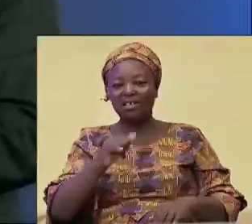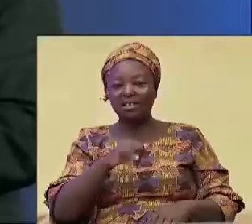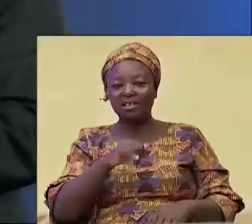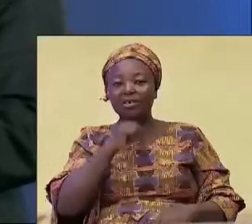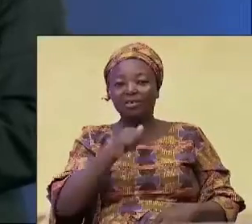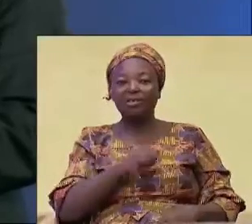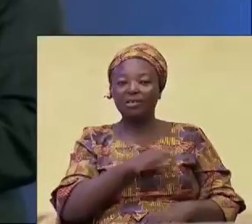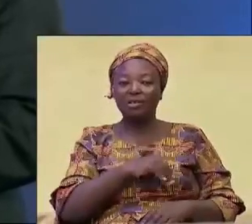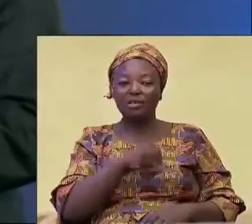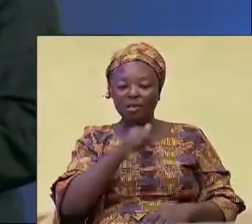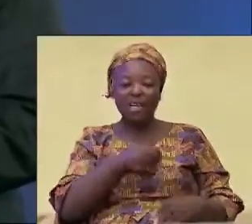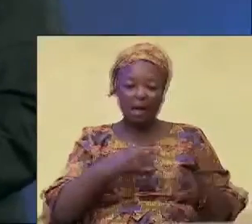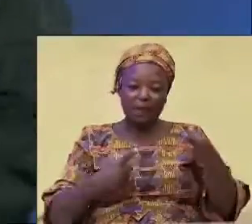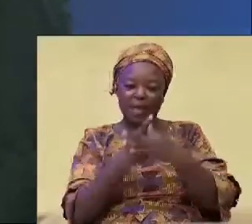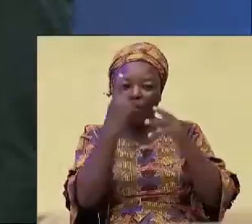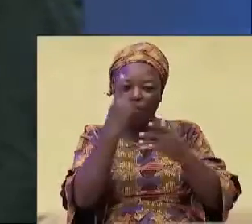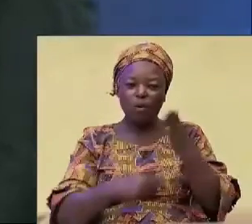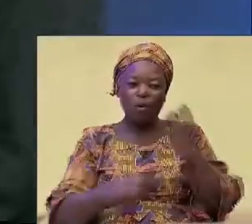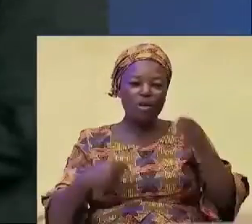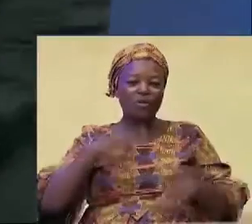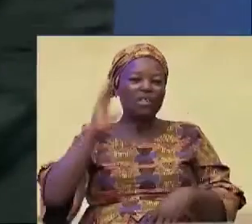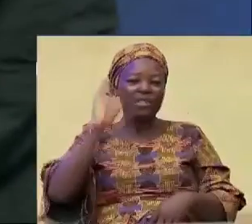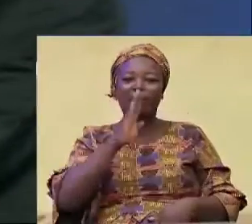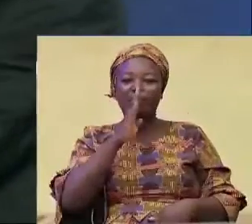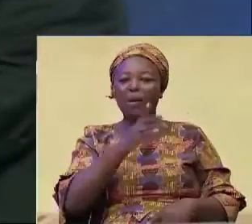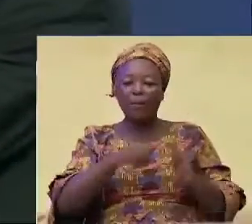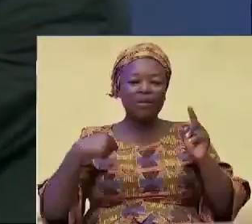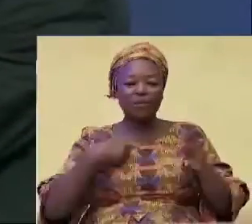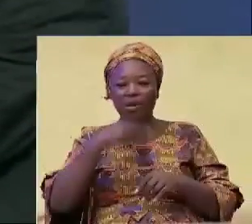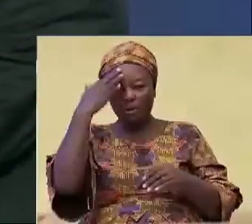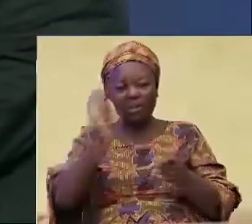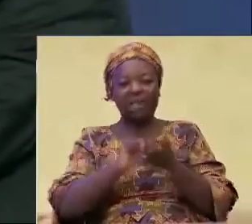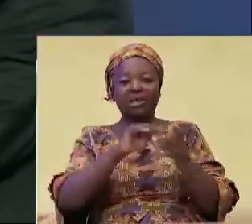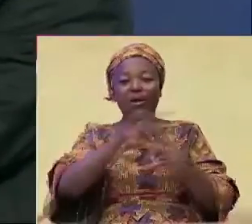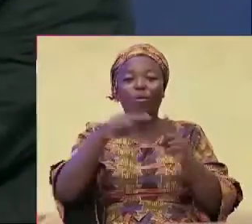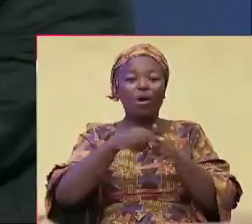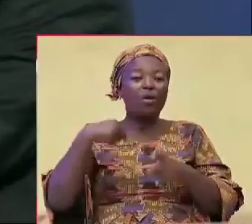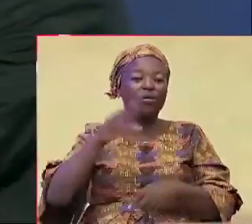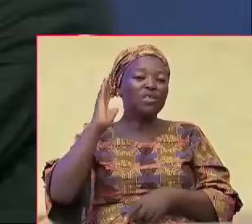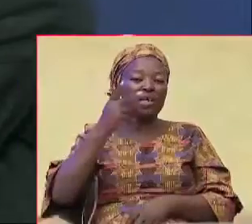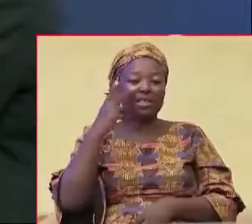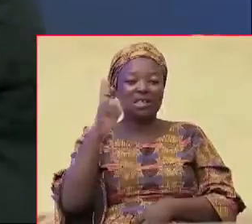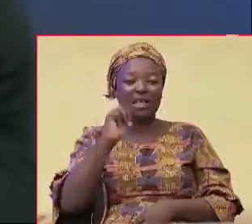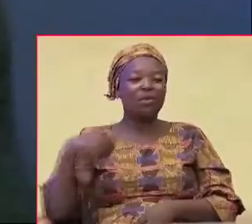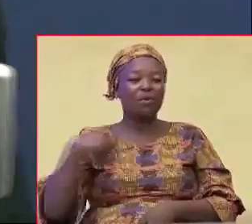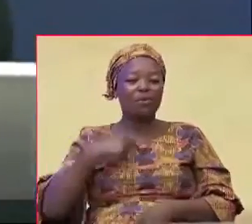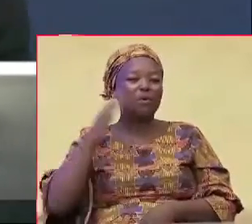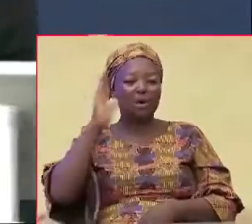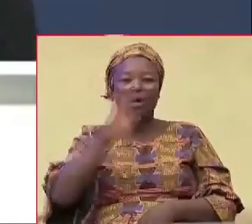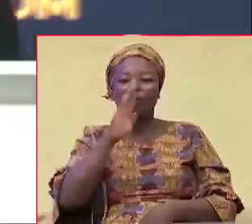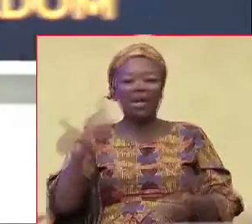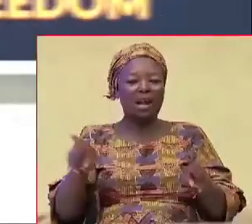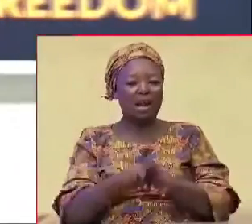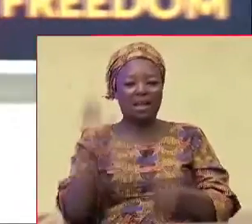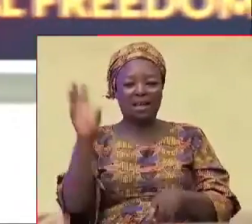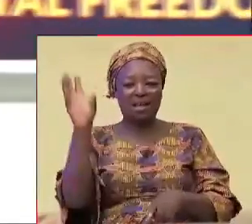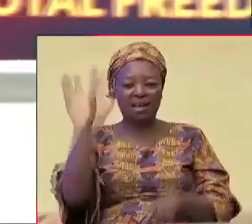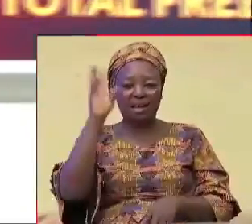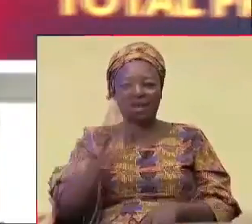appear what we shall be. But we know that when we shall see him, we'll